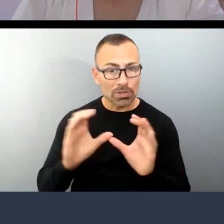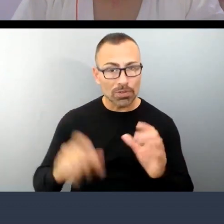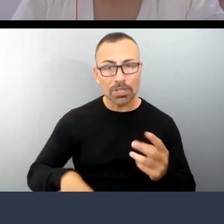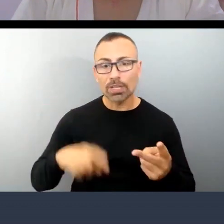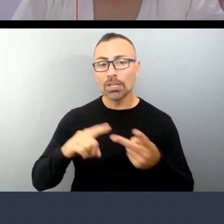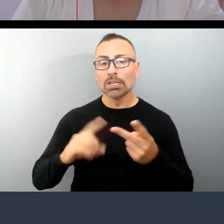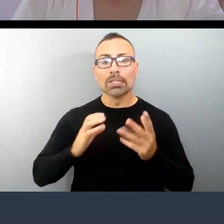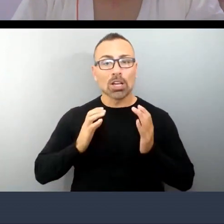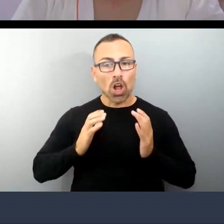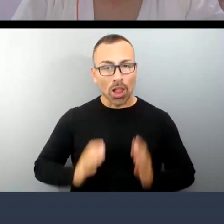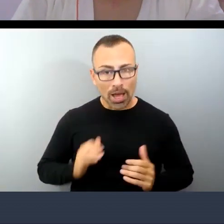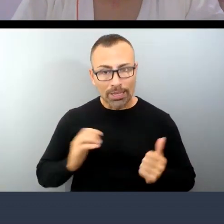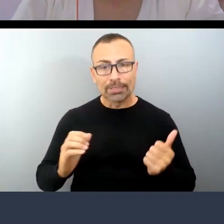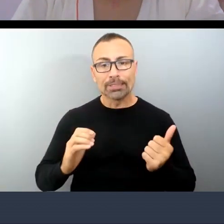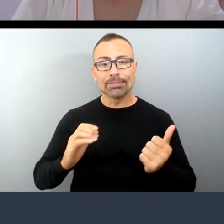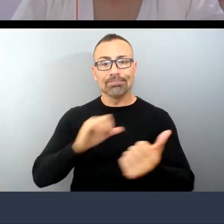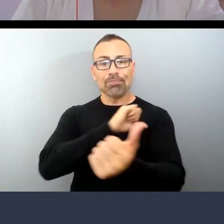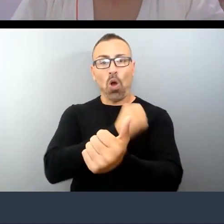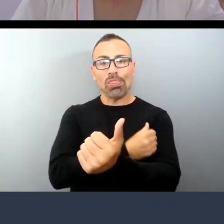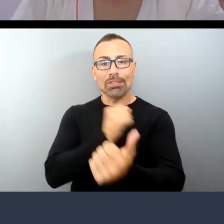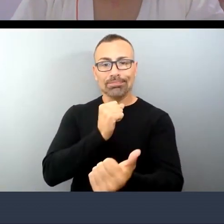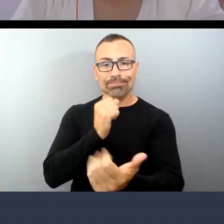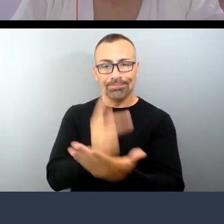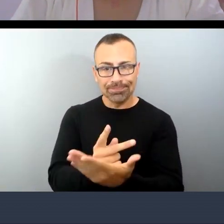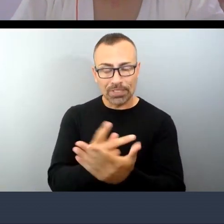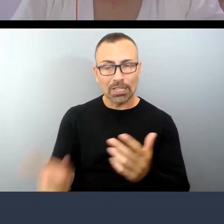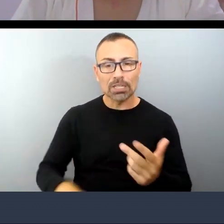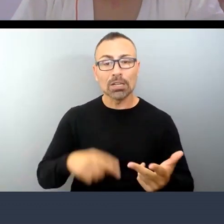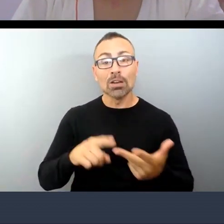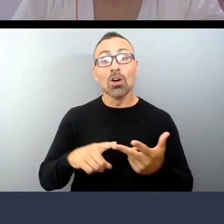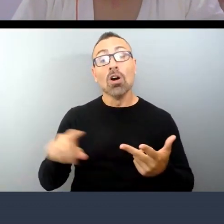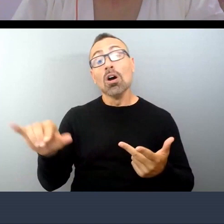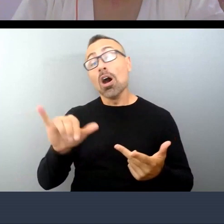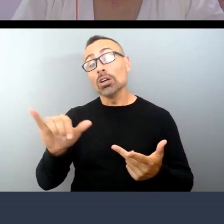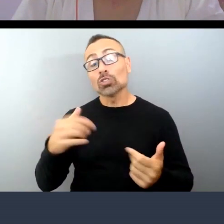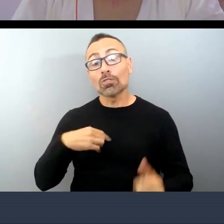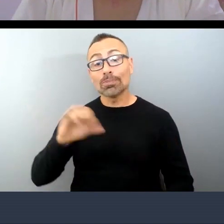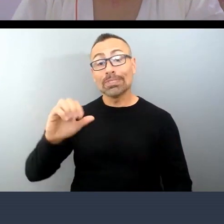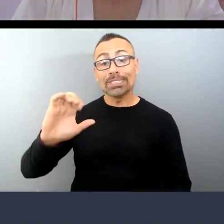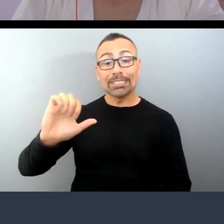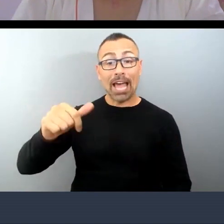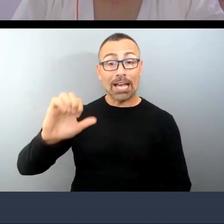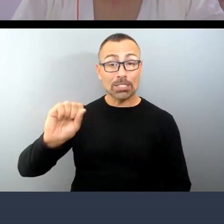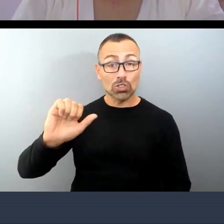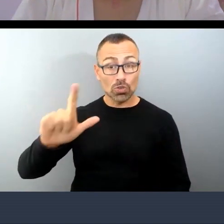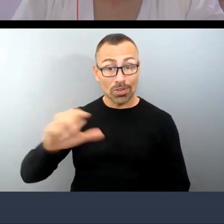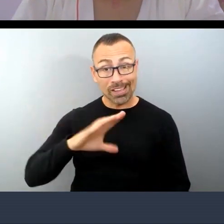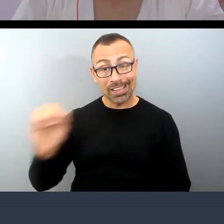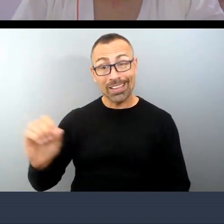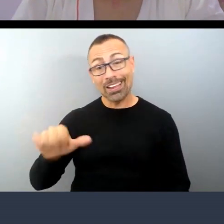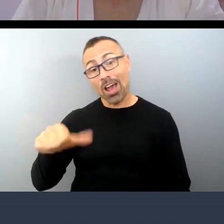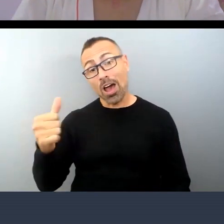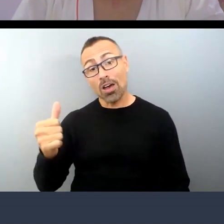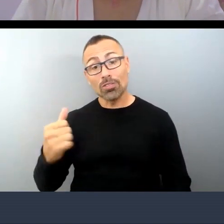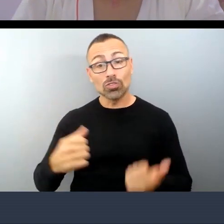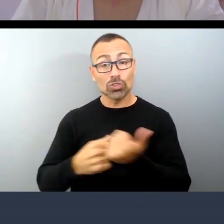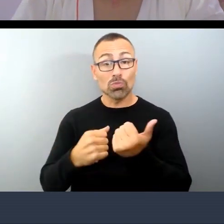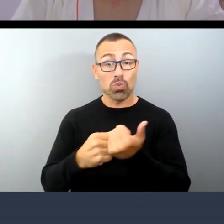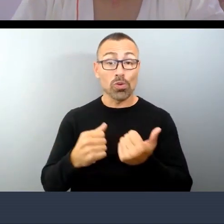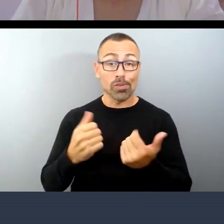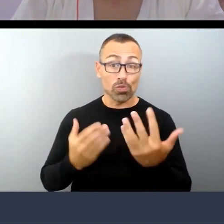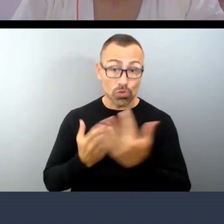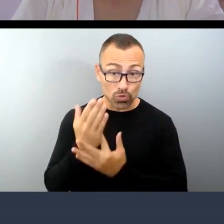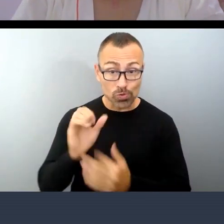authentication. Recently, we even launched support for SASL and Scrum support for Kafka authentication. I hope that answers